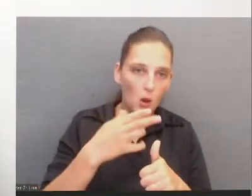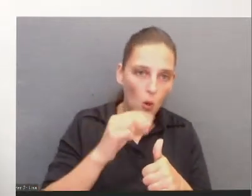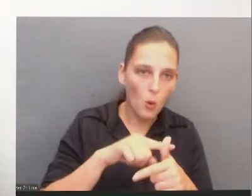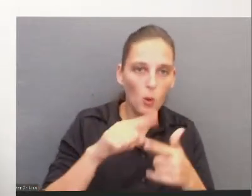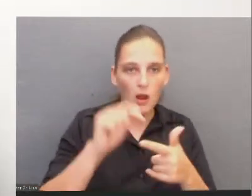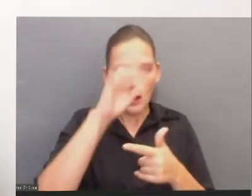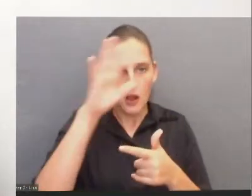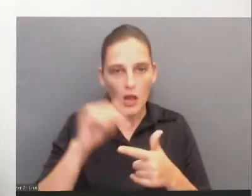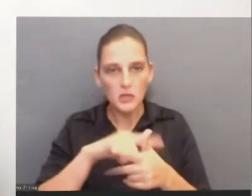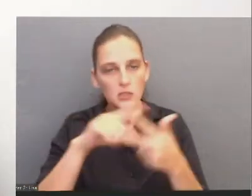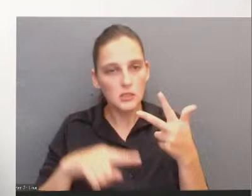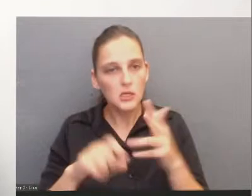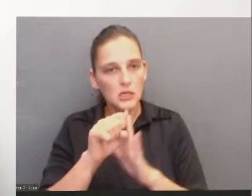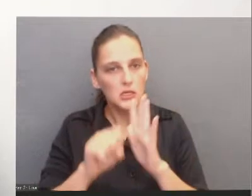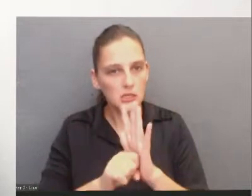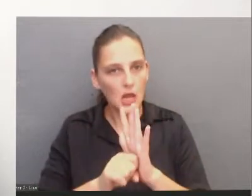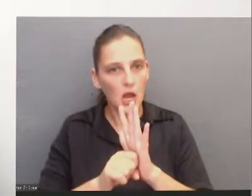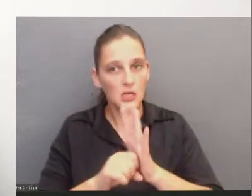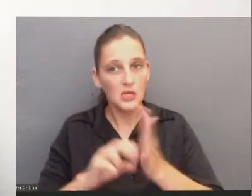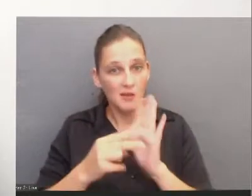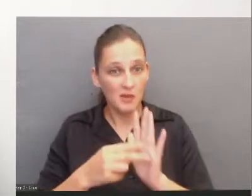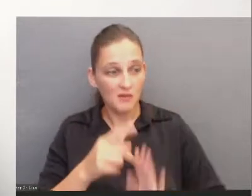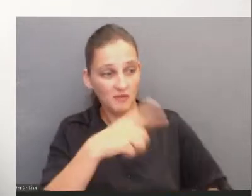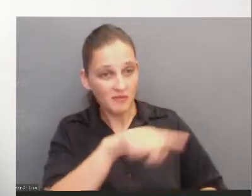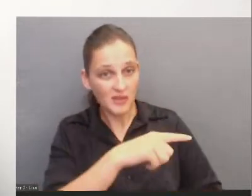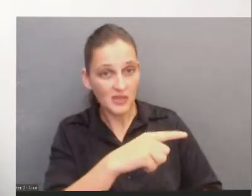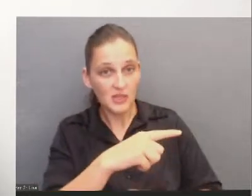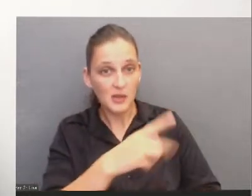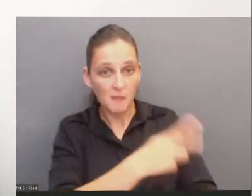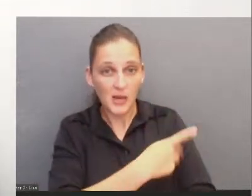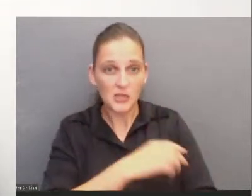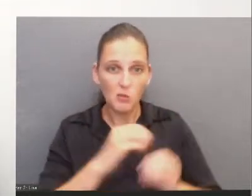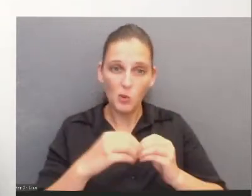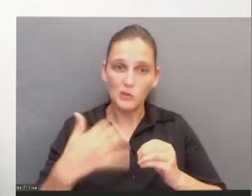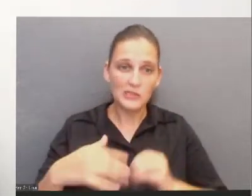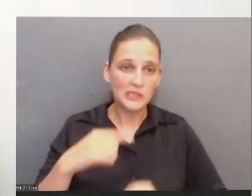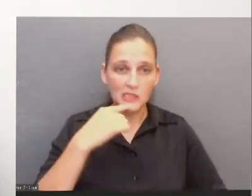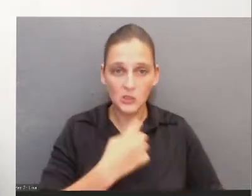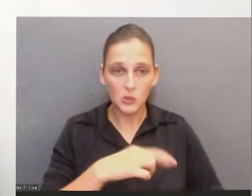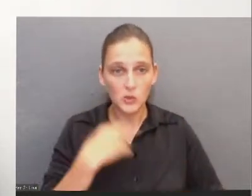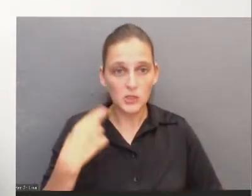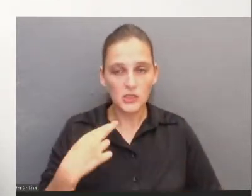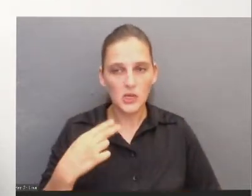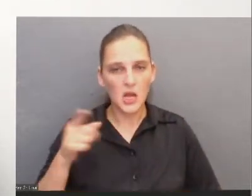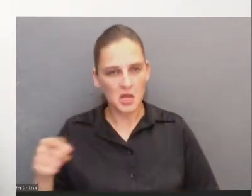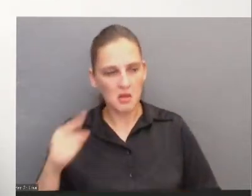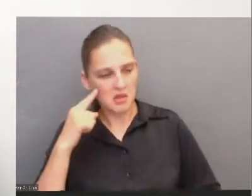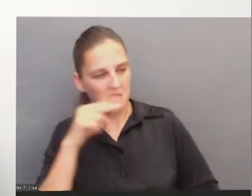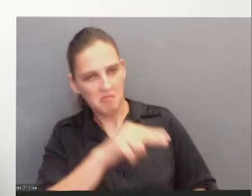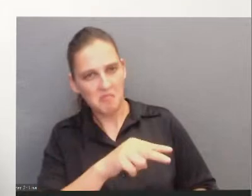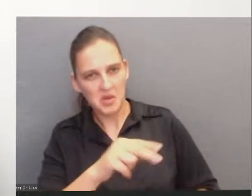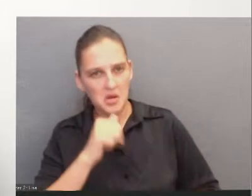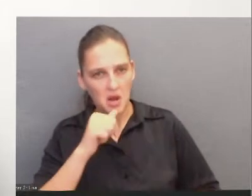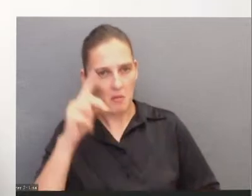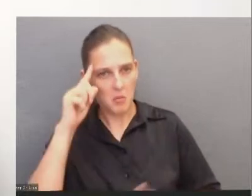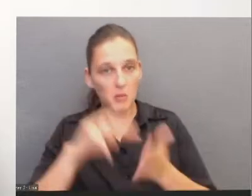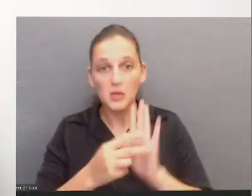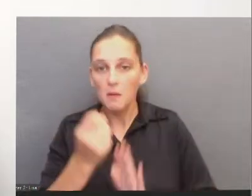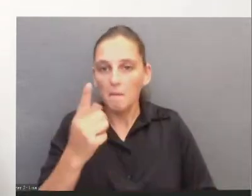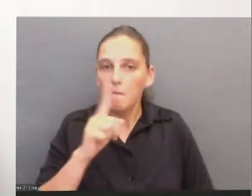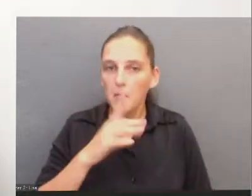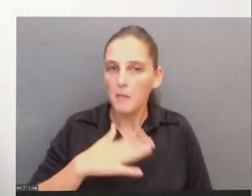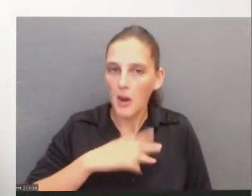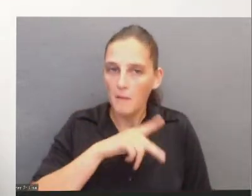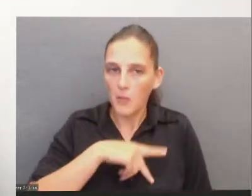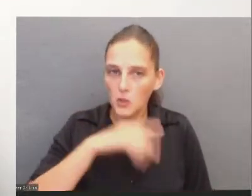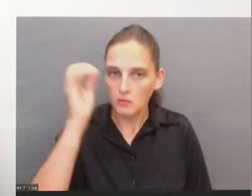survival. The first major problem is that SOFA is not fit for purpose. To be clear, this is not my personal assessment, but the conclusion of a joint expert panel